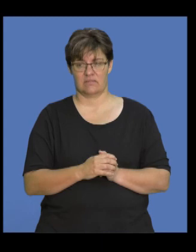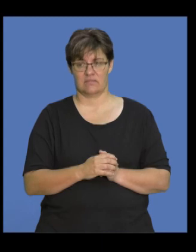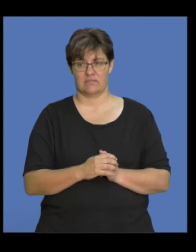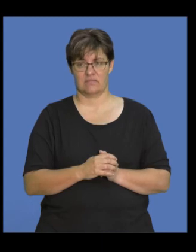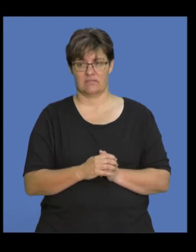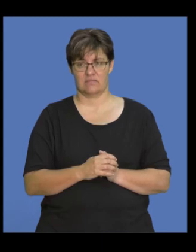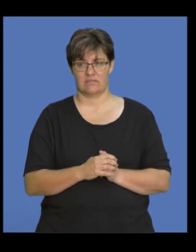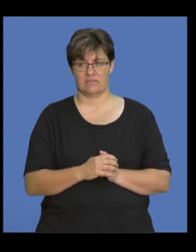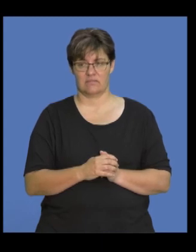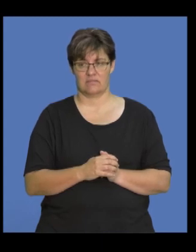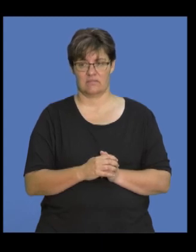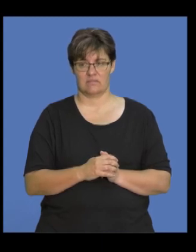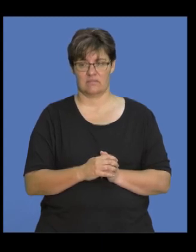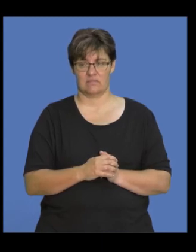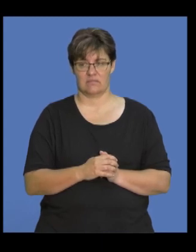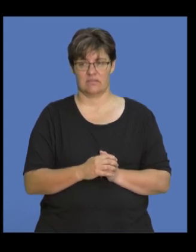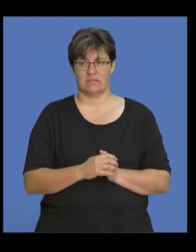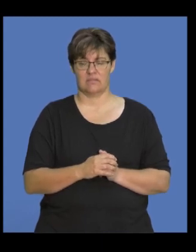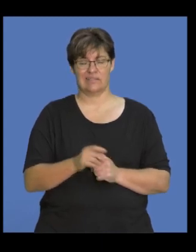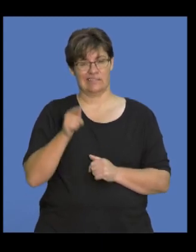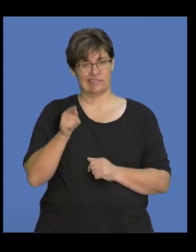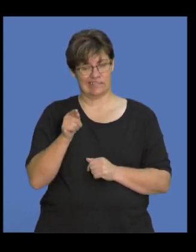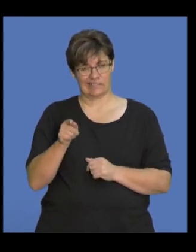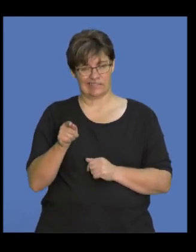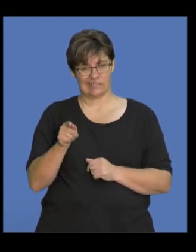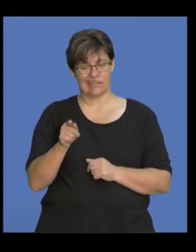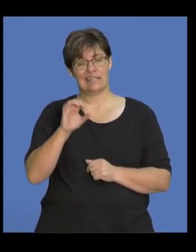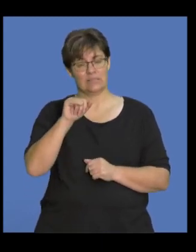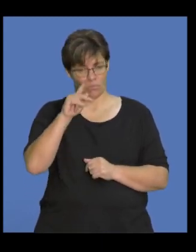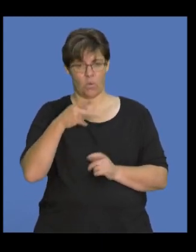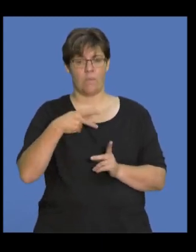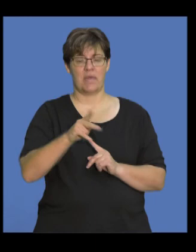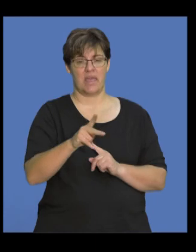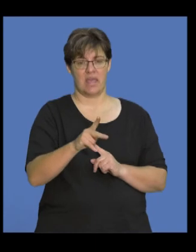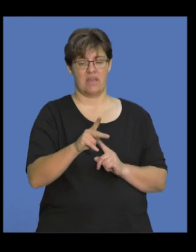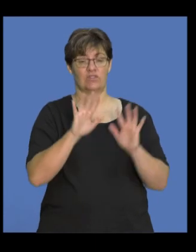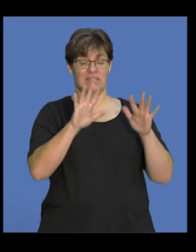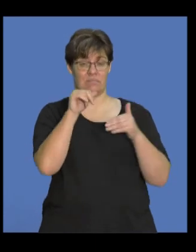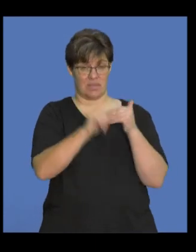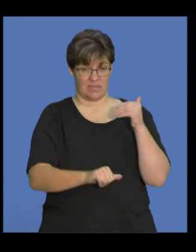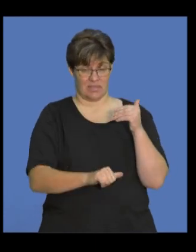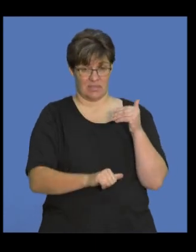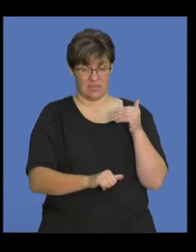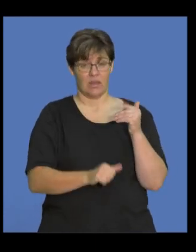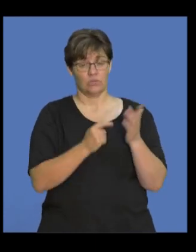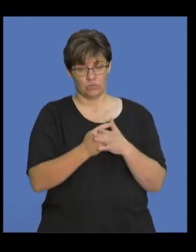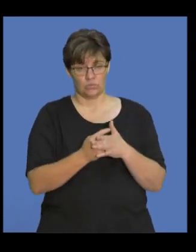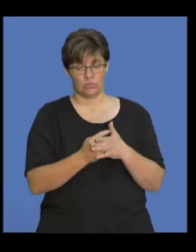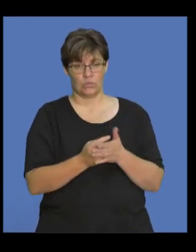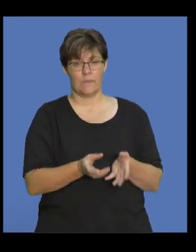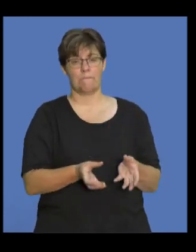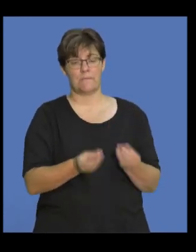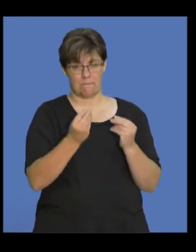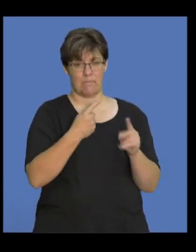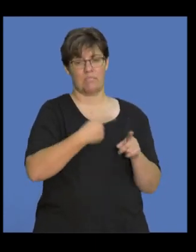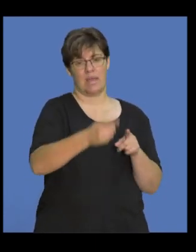337 and 50 cents, right? Now, this is what Sipho will be paying for the 10 months in order to settle his